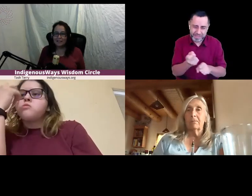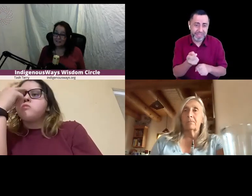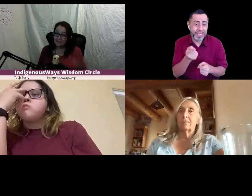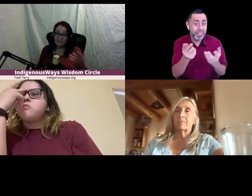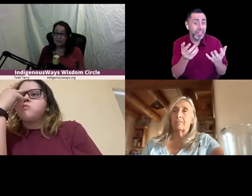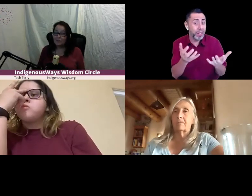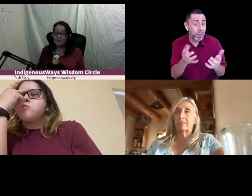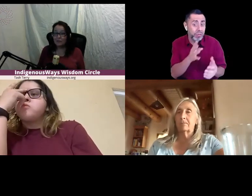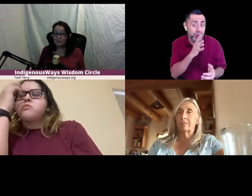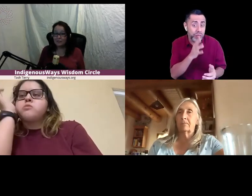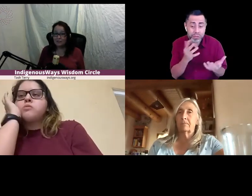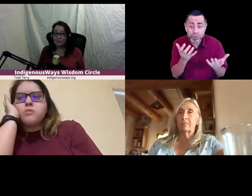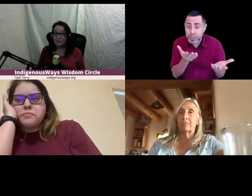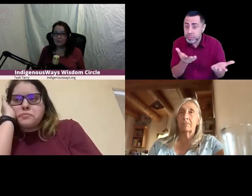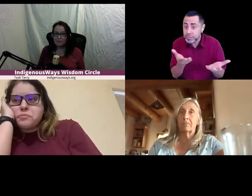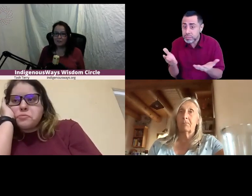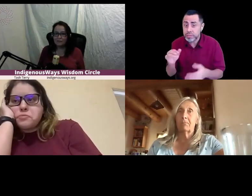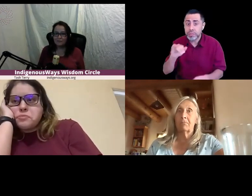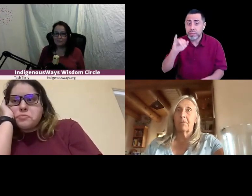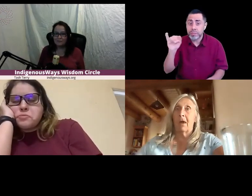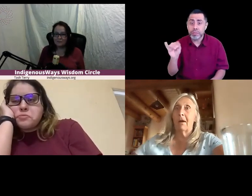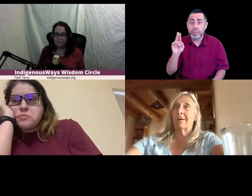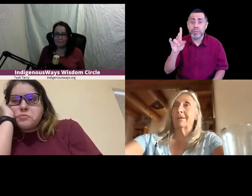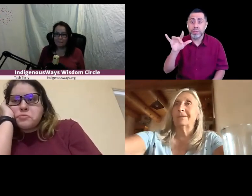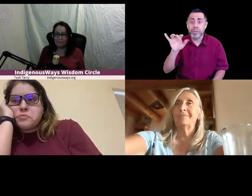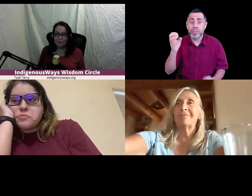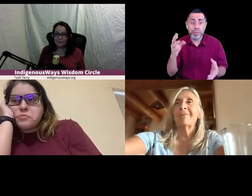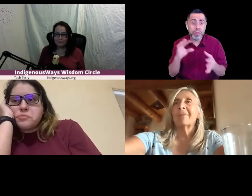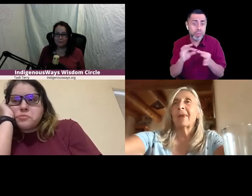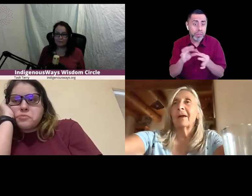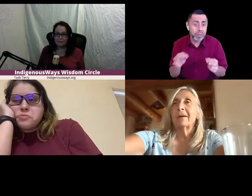tonight? Julie, would you like to share some words?